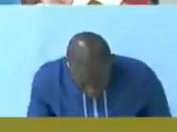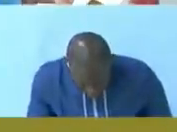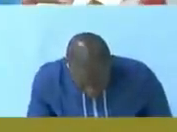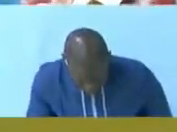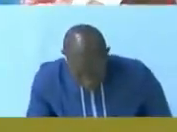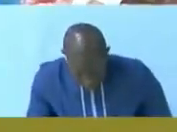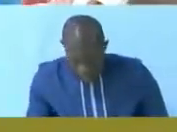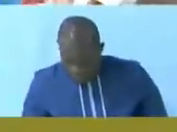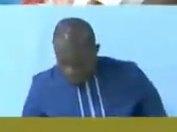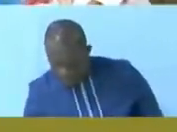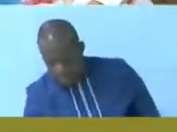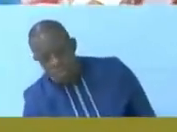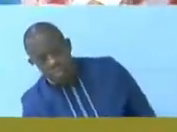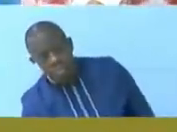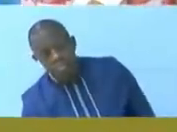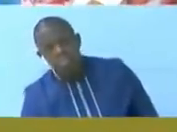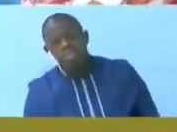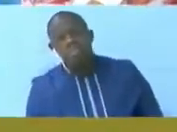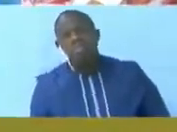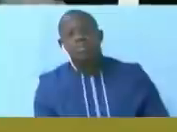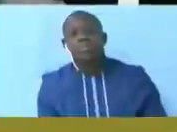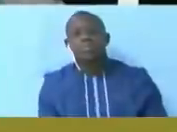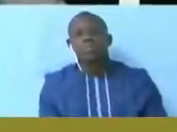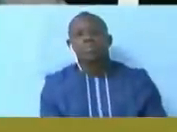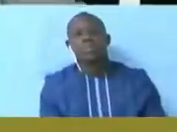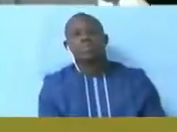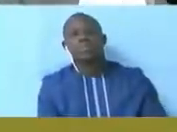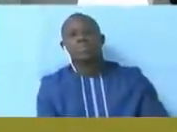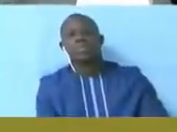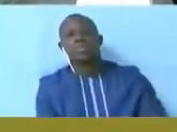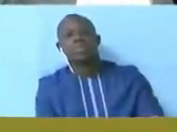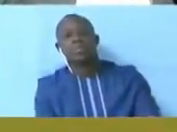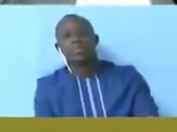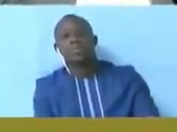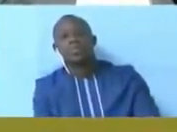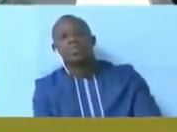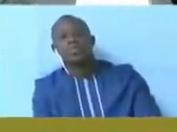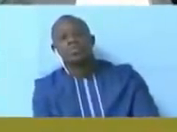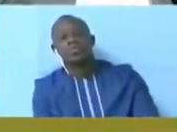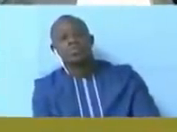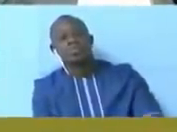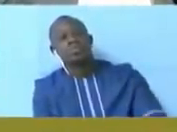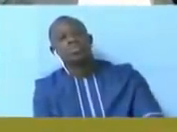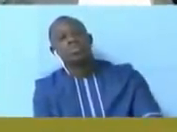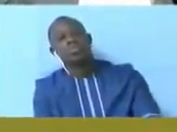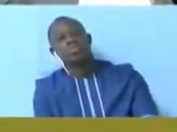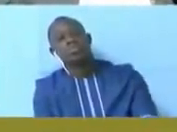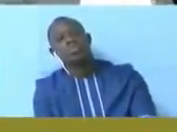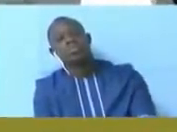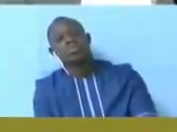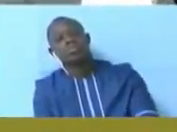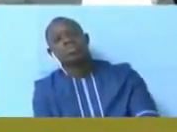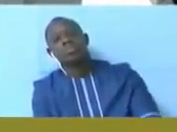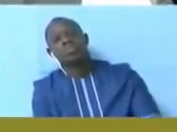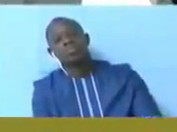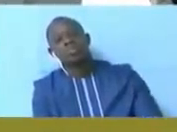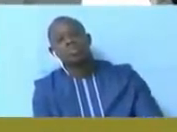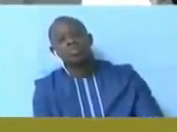ask. Any Commissioners that you may ask. Very detailed and informative testimony. Thank you so